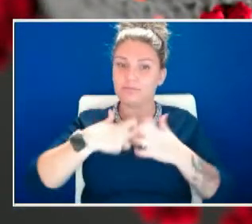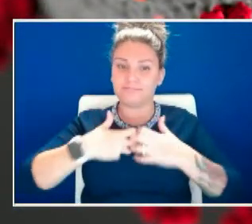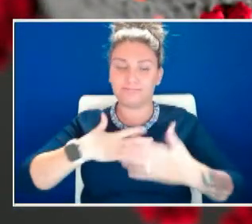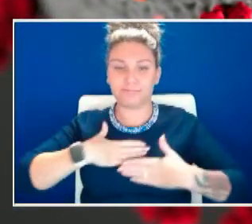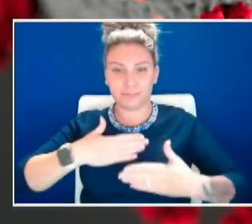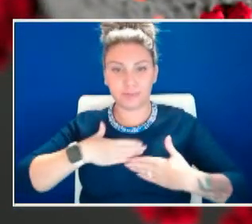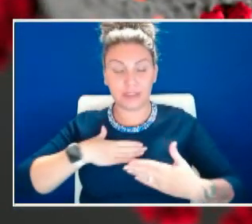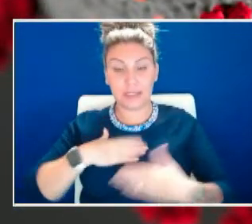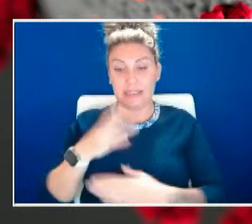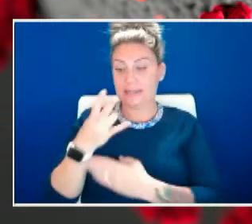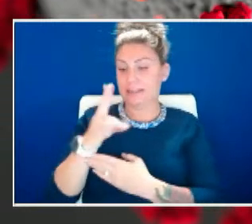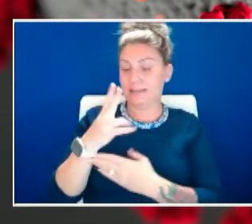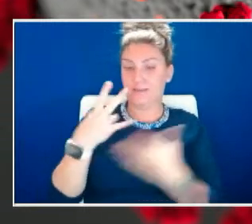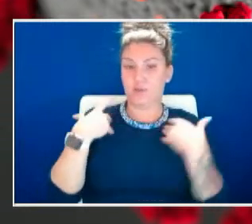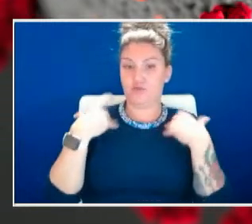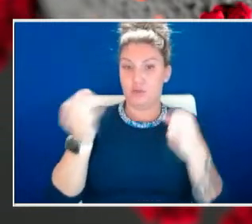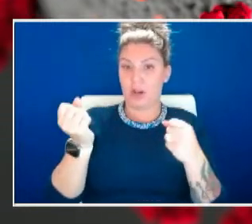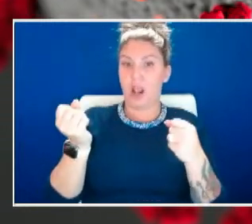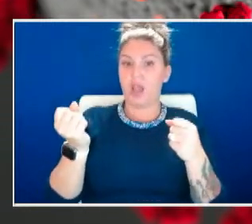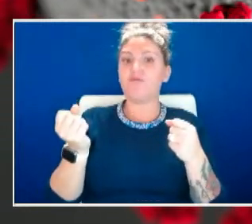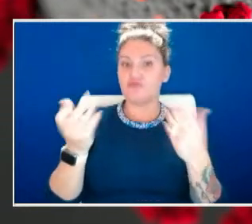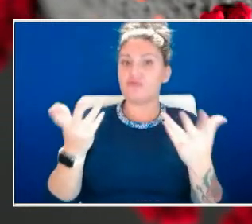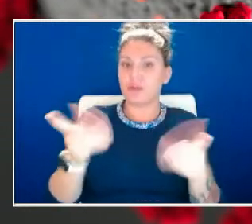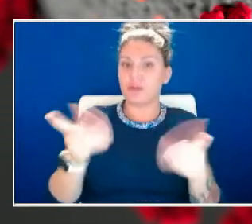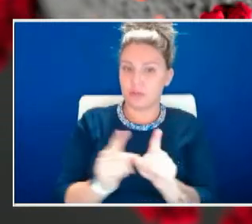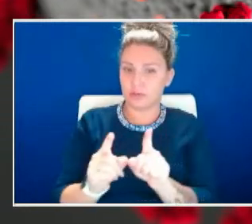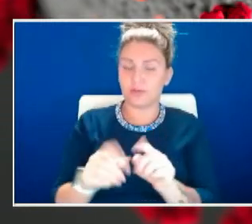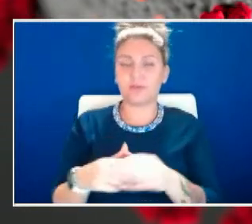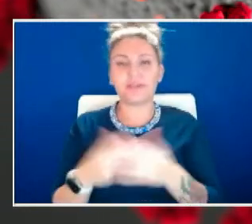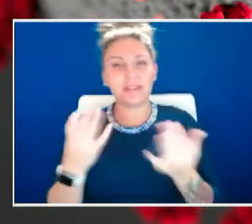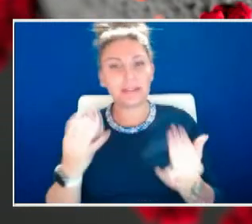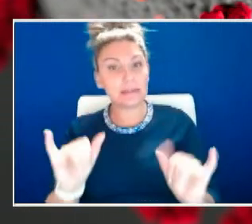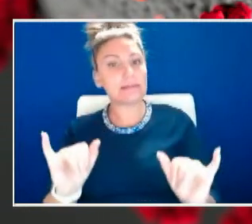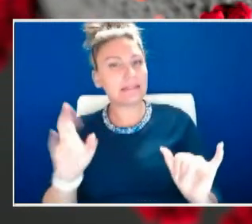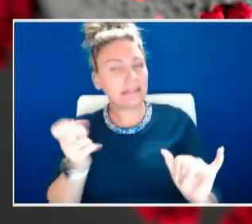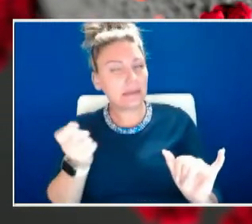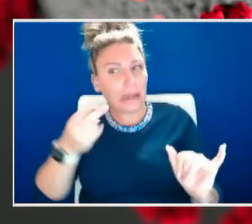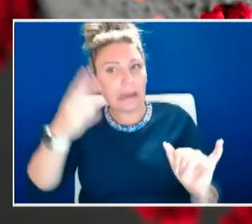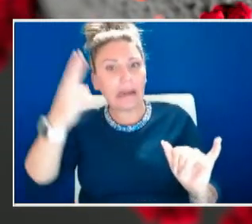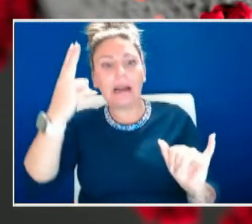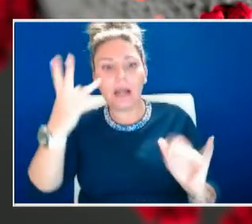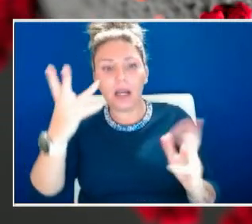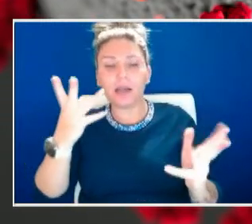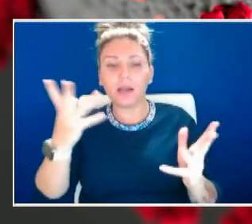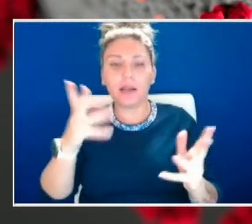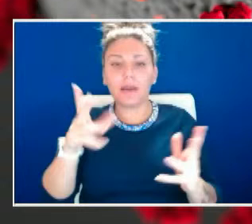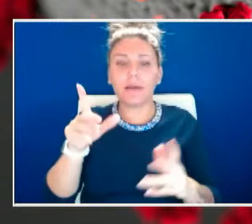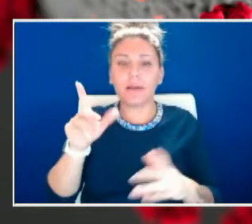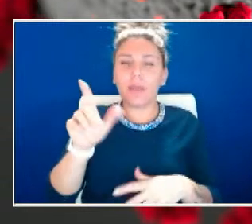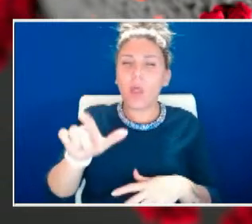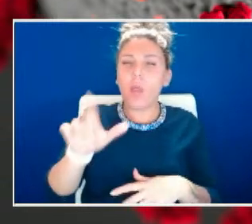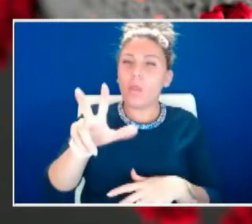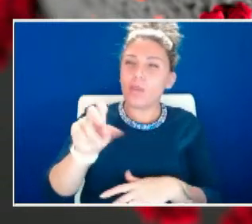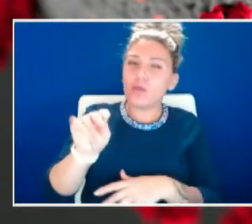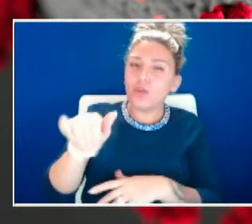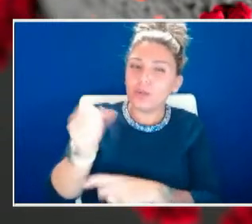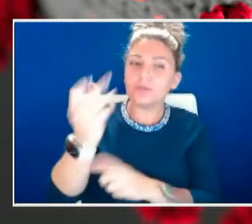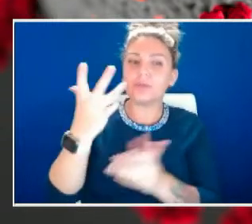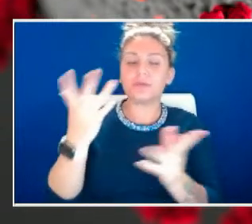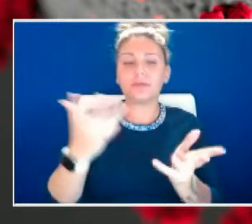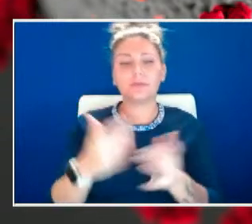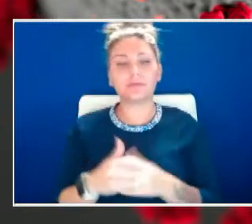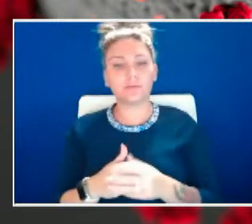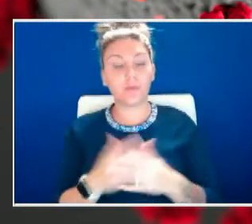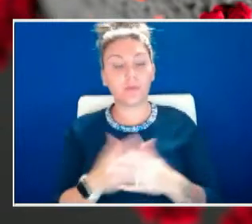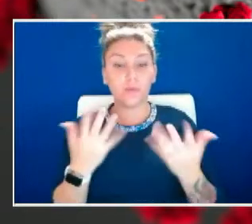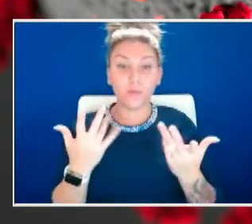that recovery period as well. So still kind of staying high, in that low 30s, and just kind of waiting